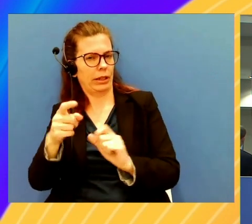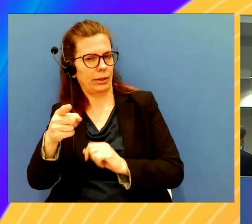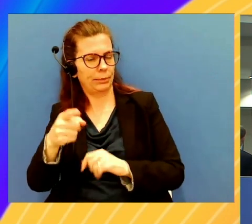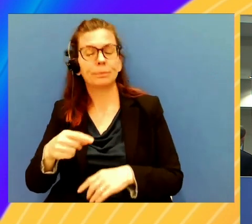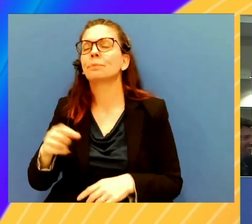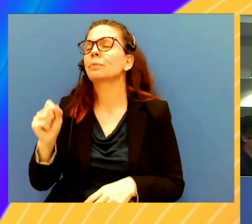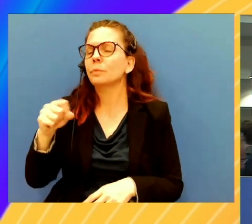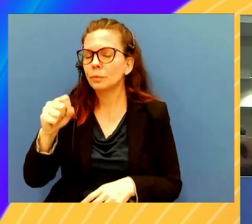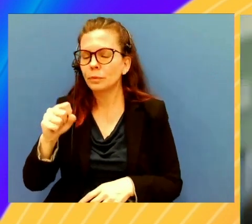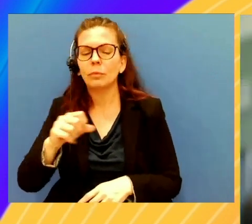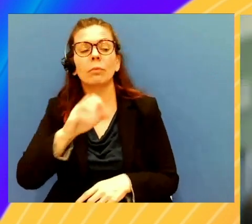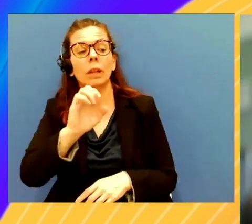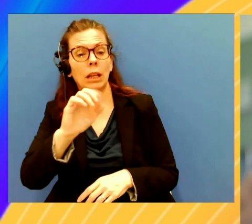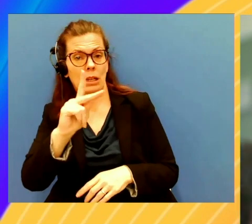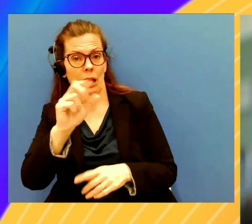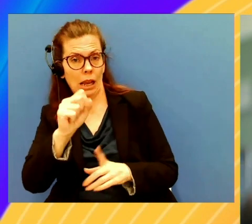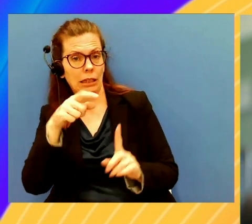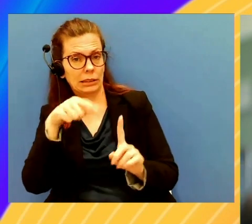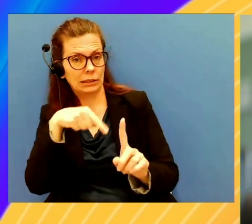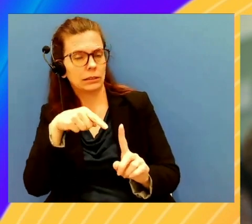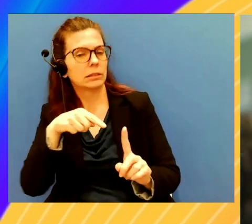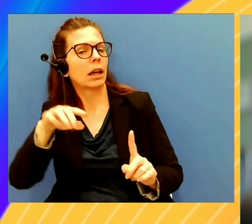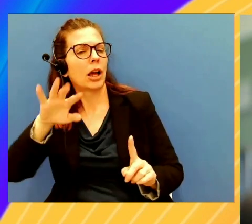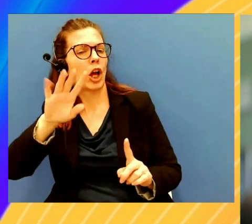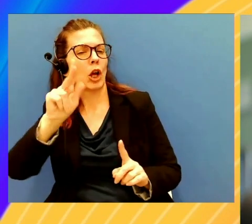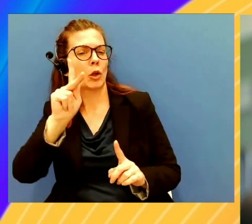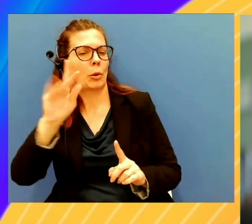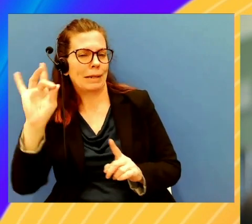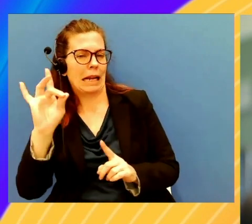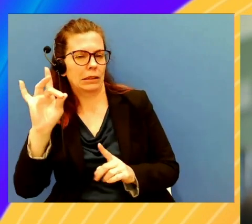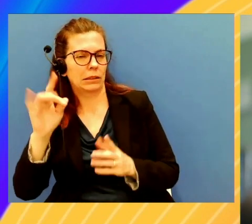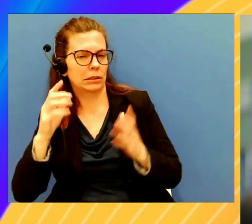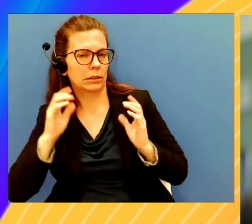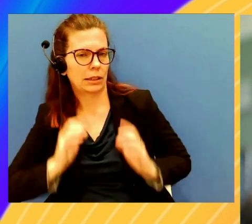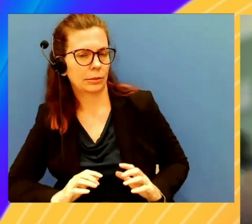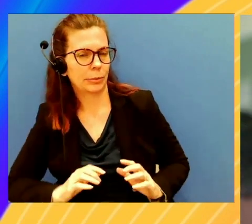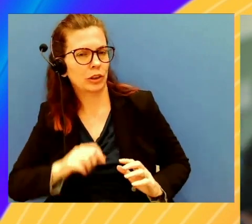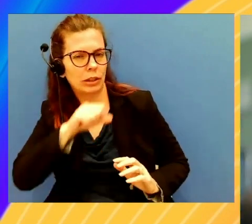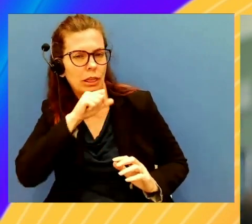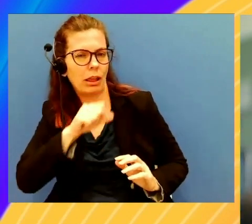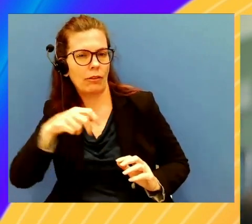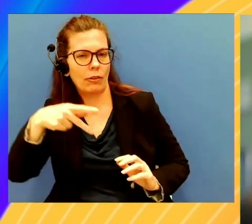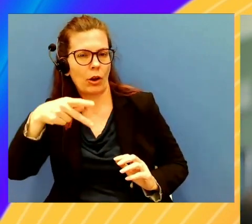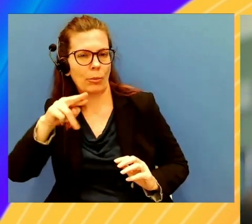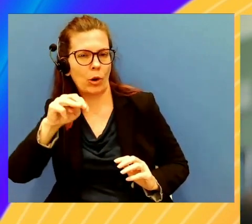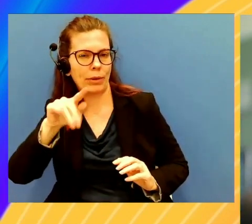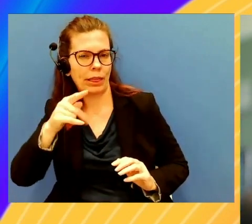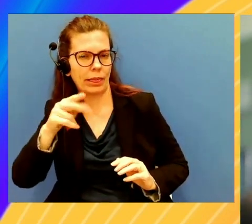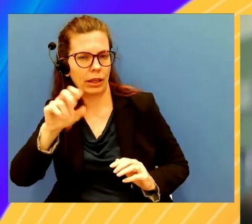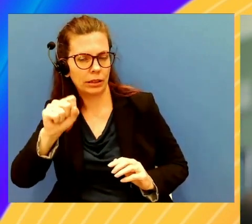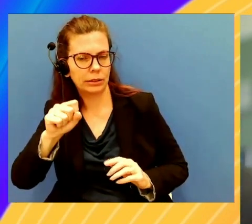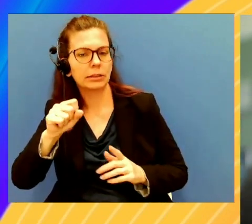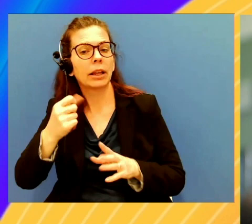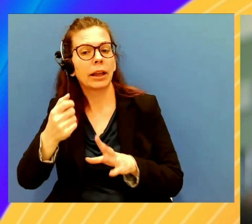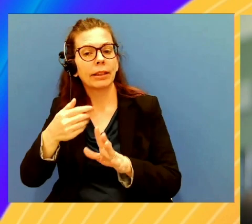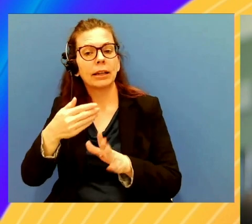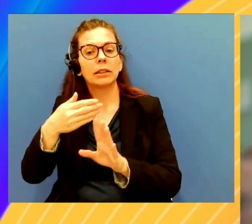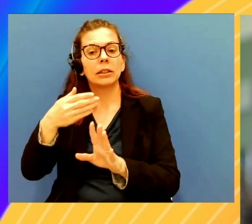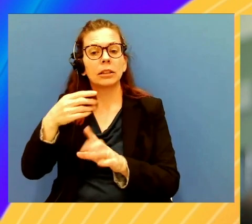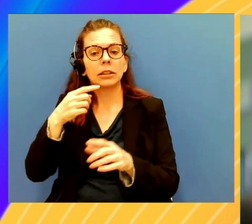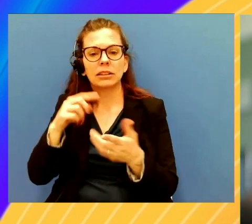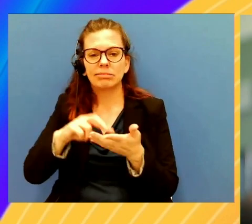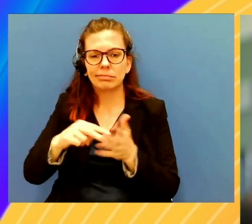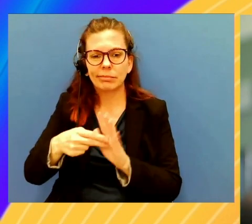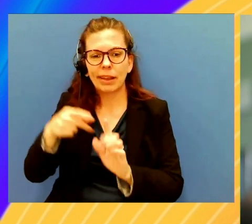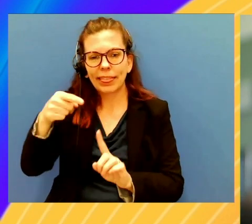So EKS in particular, Kubernetes customers really like using Prometheus. Prometheus works in pull model. What that means